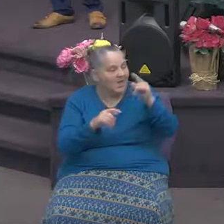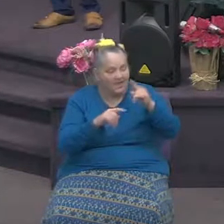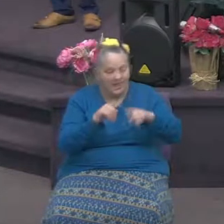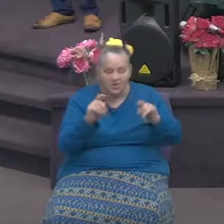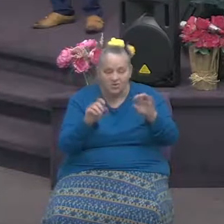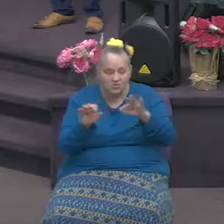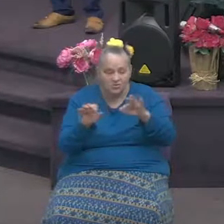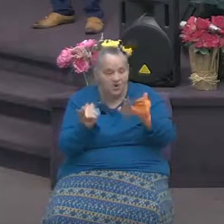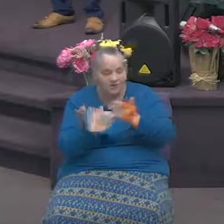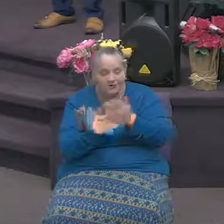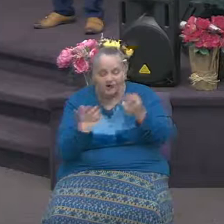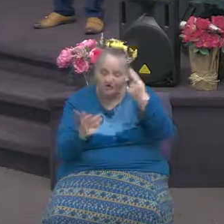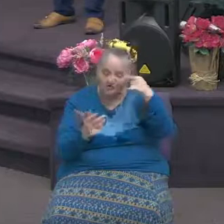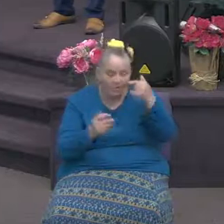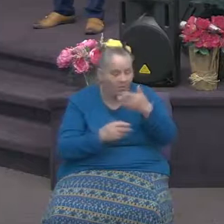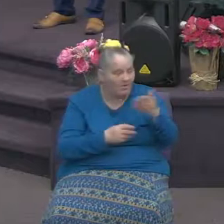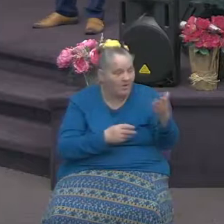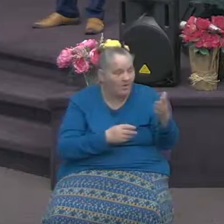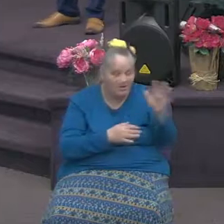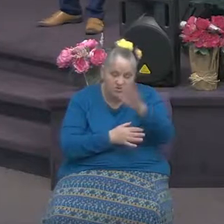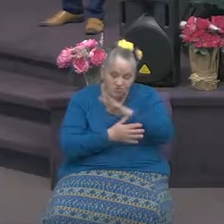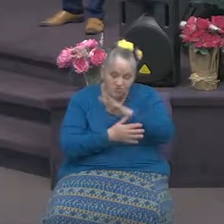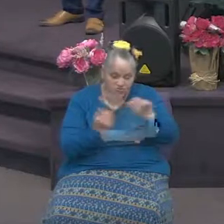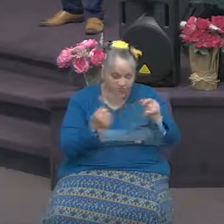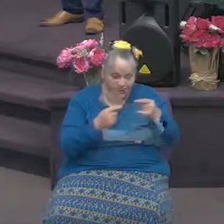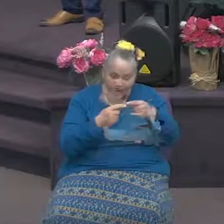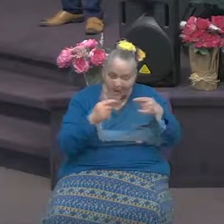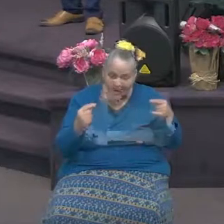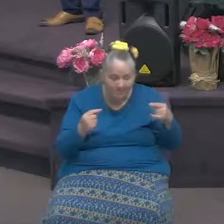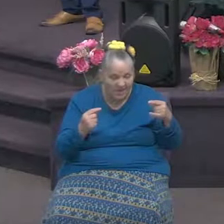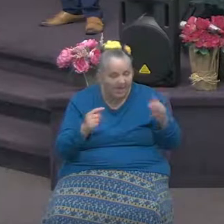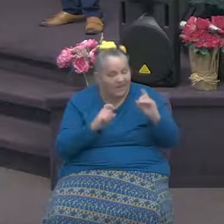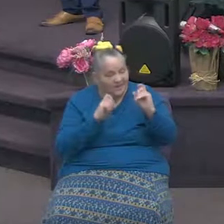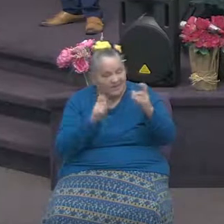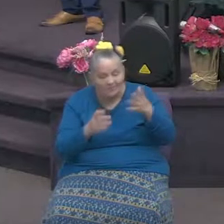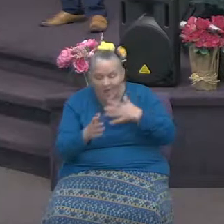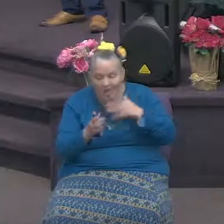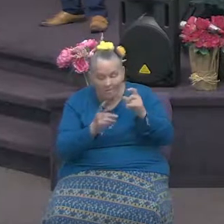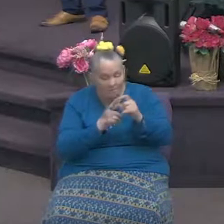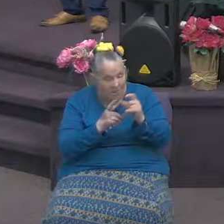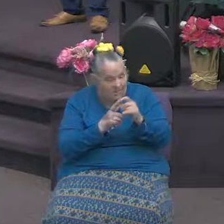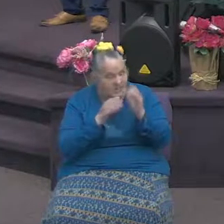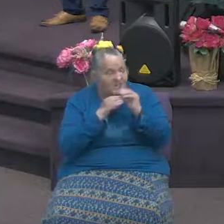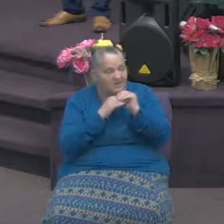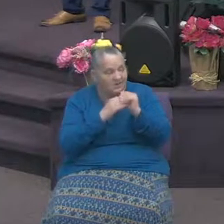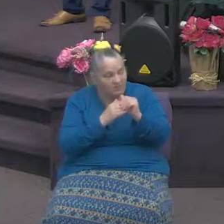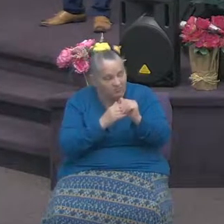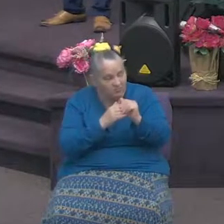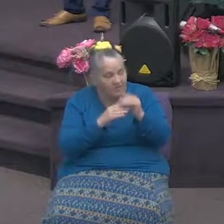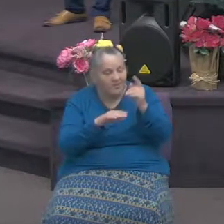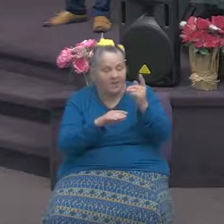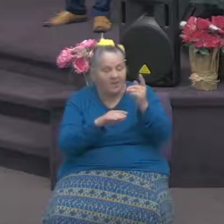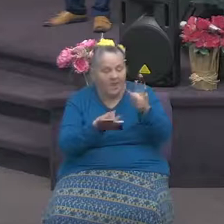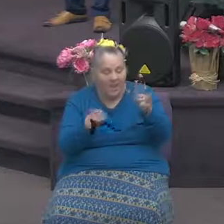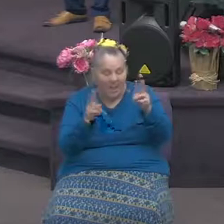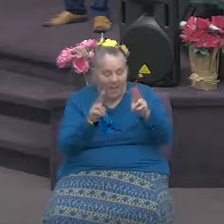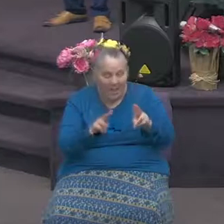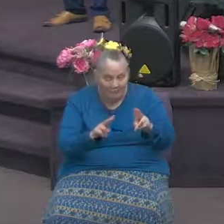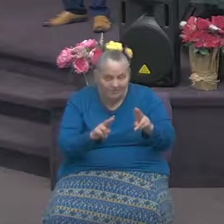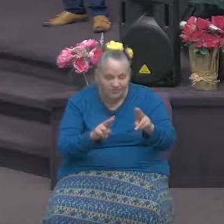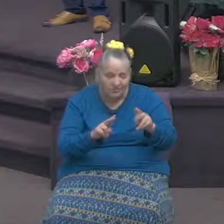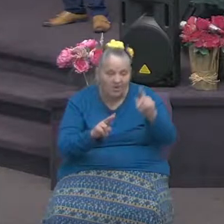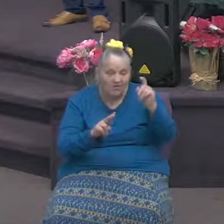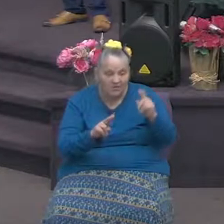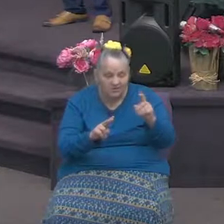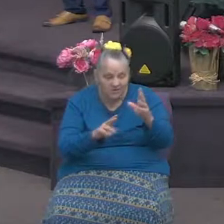do everything for you. I can destroy the enemy. I can give you my word to lead and guide you. But there comes a place when you must